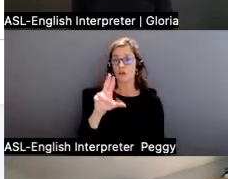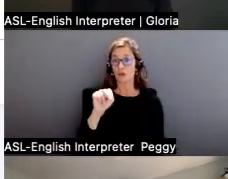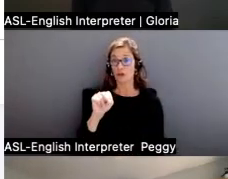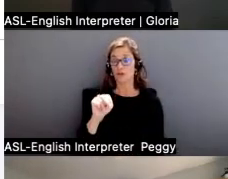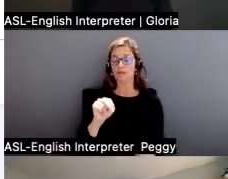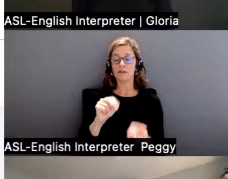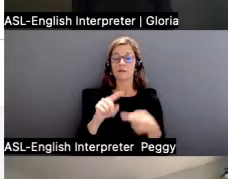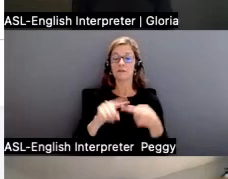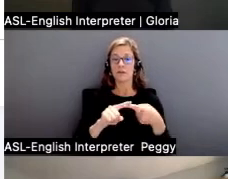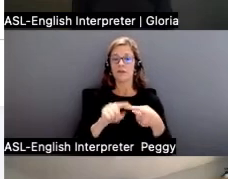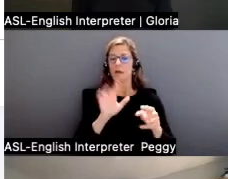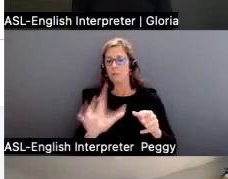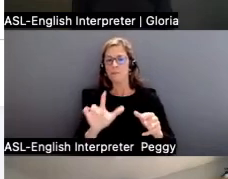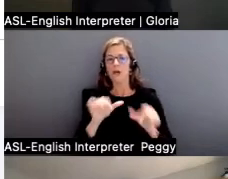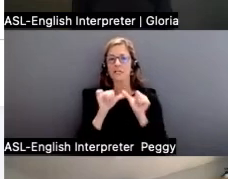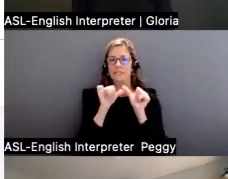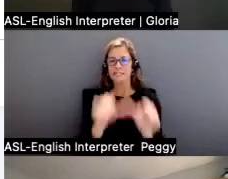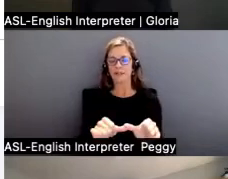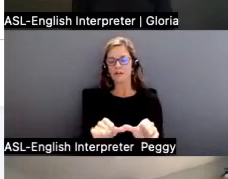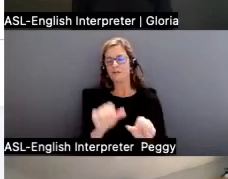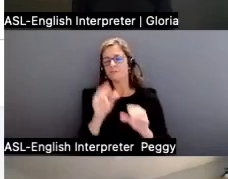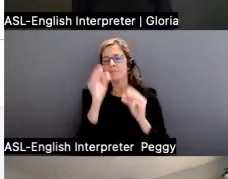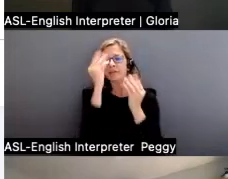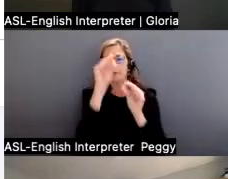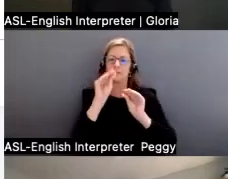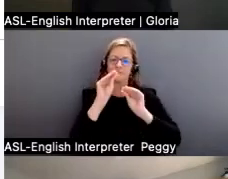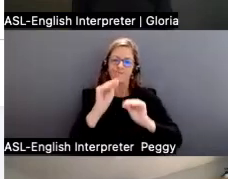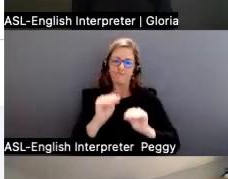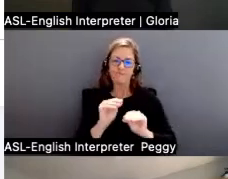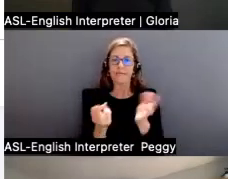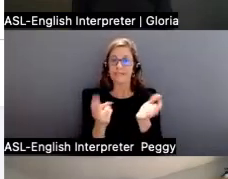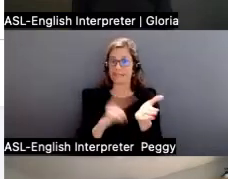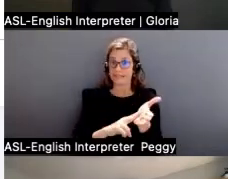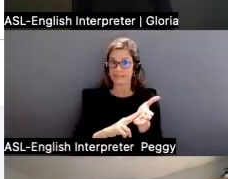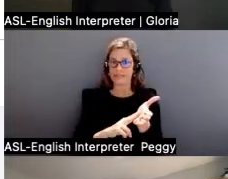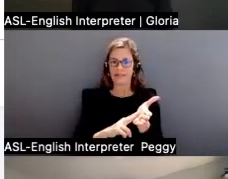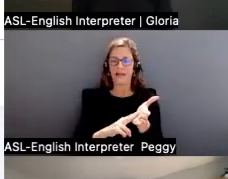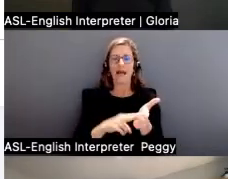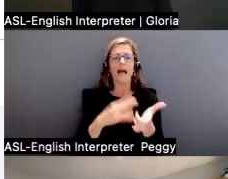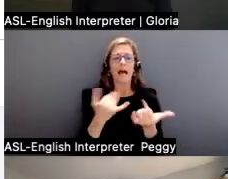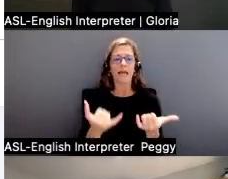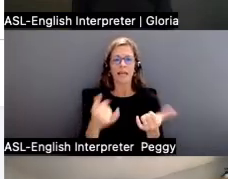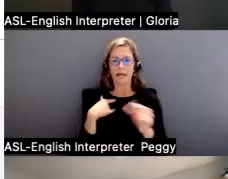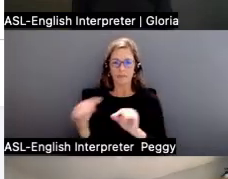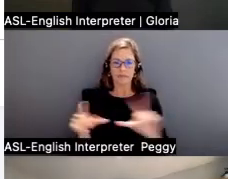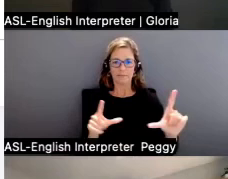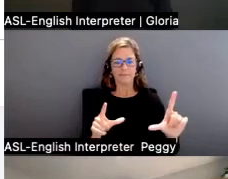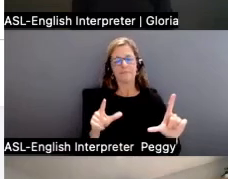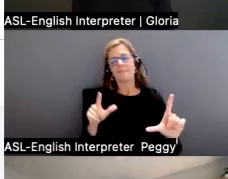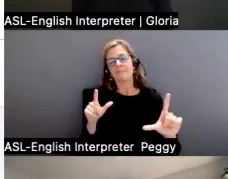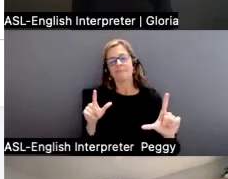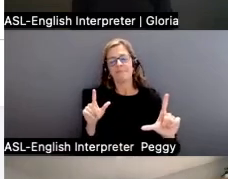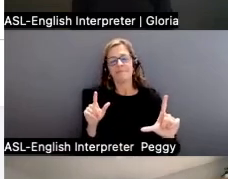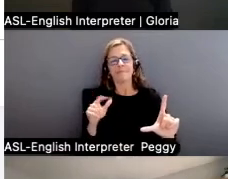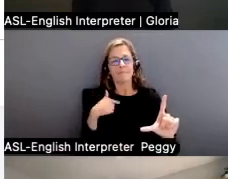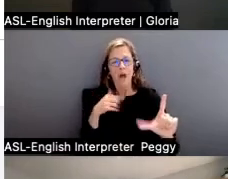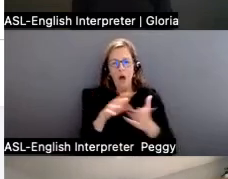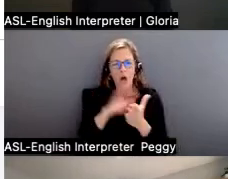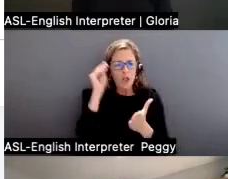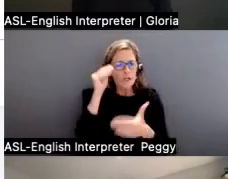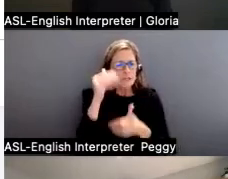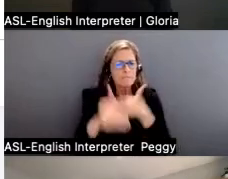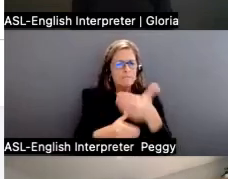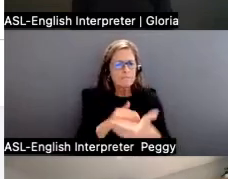give the system a bit of information. I can sign in, and now I'm actually learning without the flashcards, but I'm learning through the